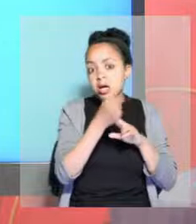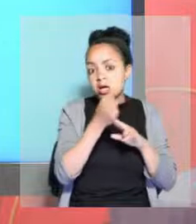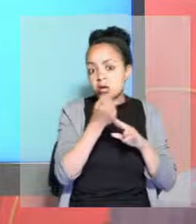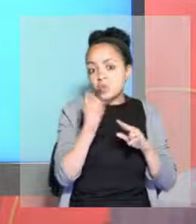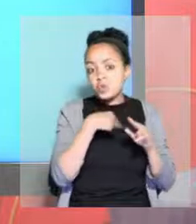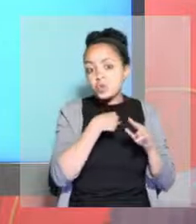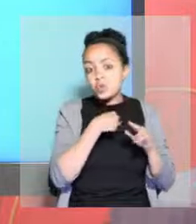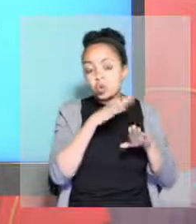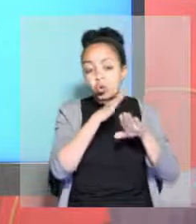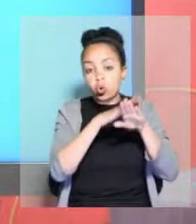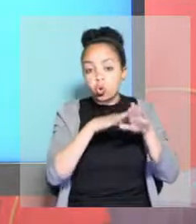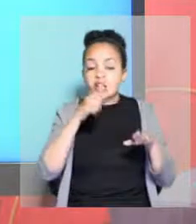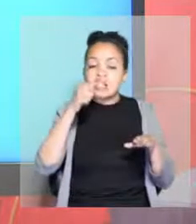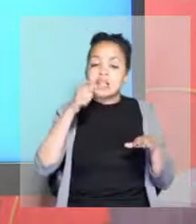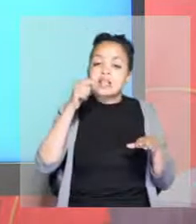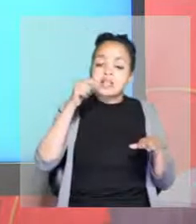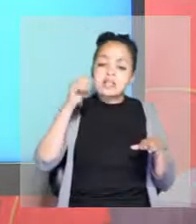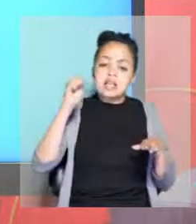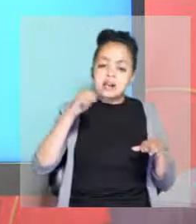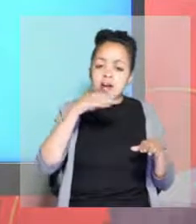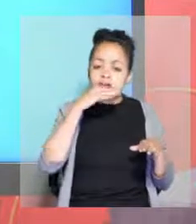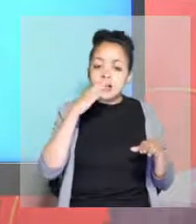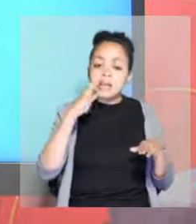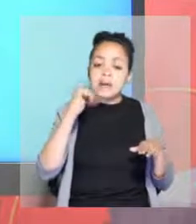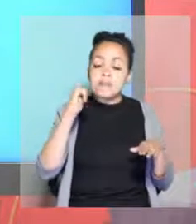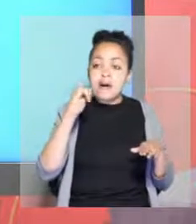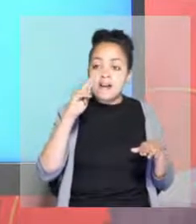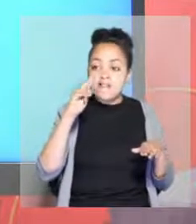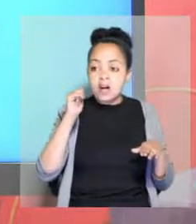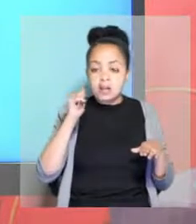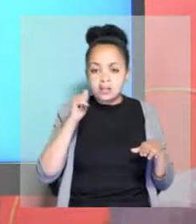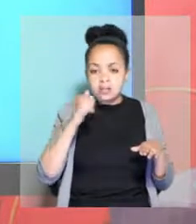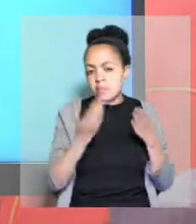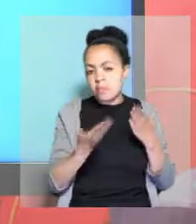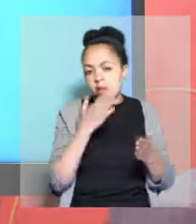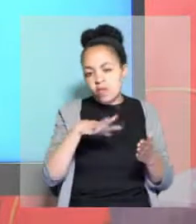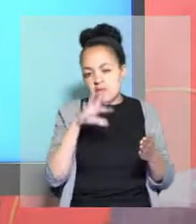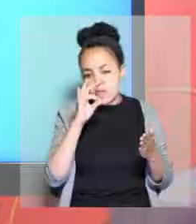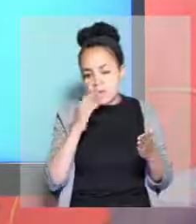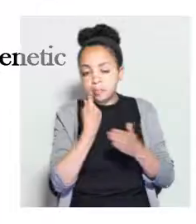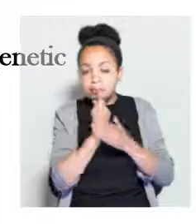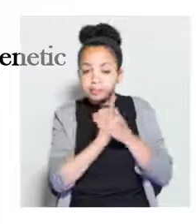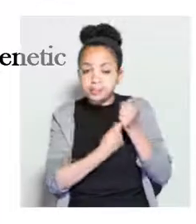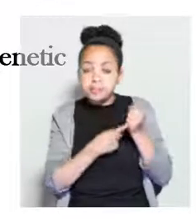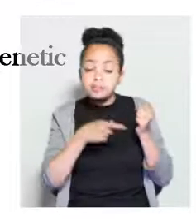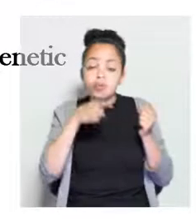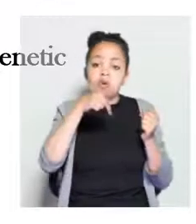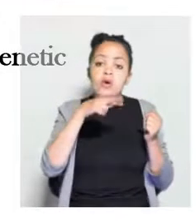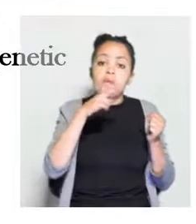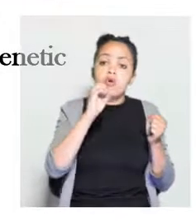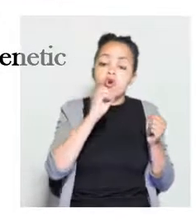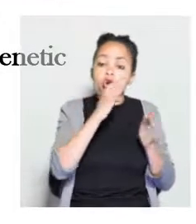we call tetrad formation, and the bivalent formation may be found only during prophase